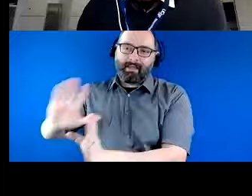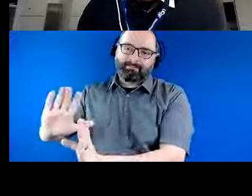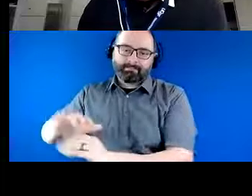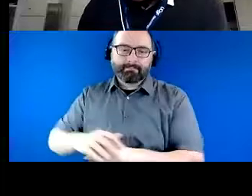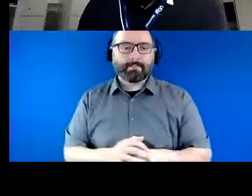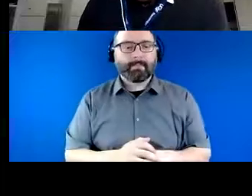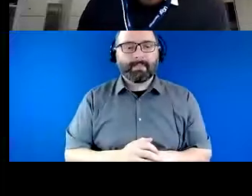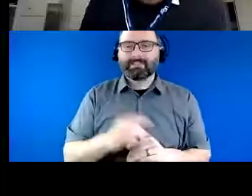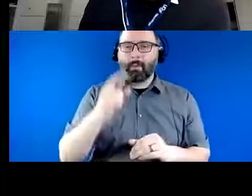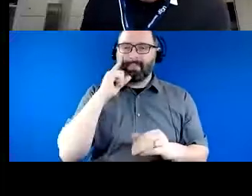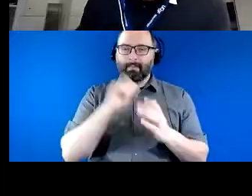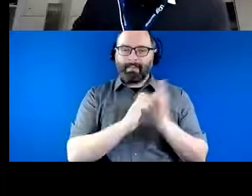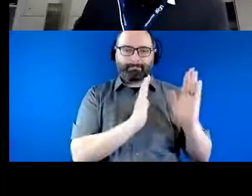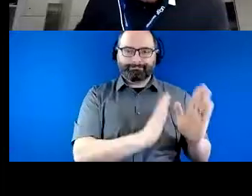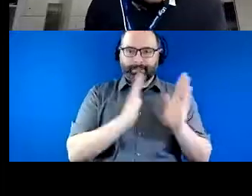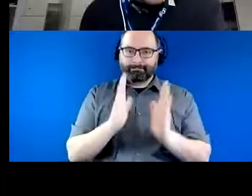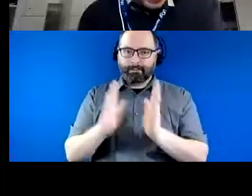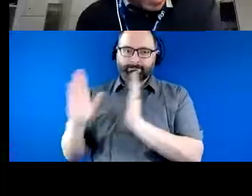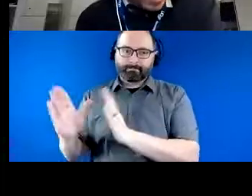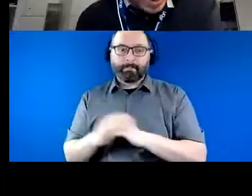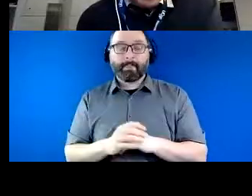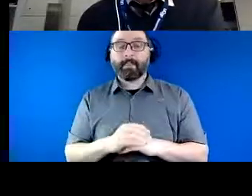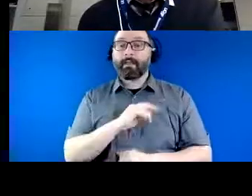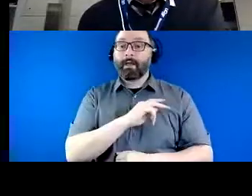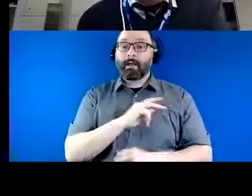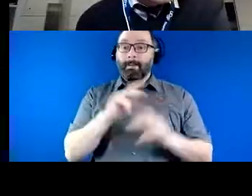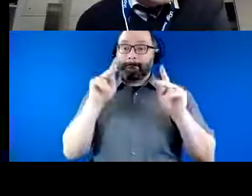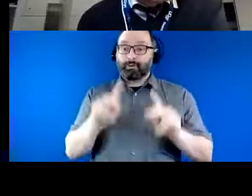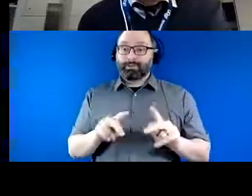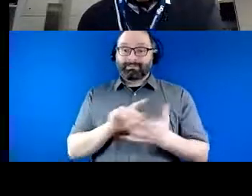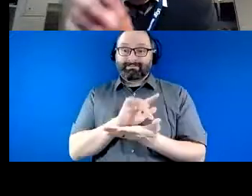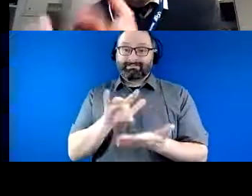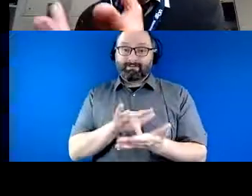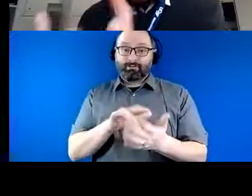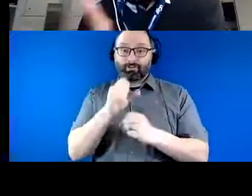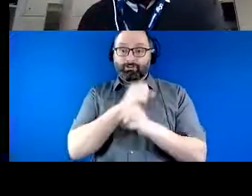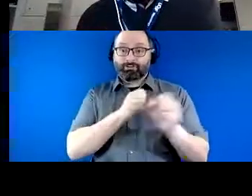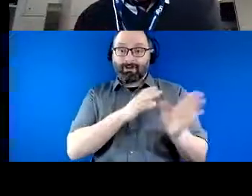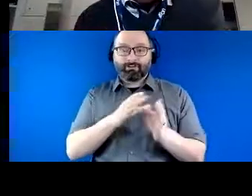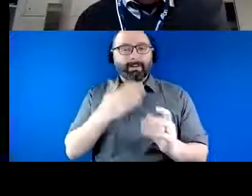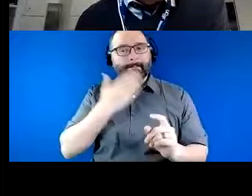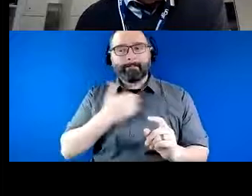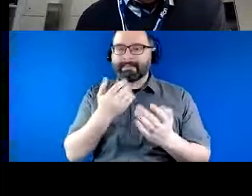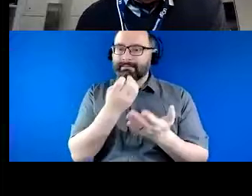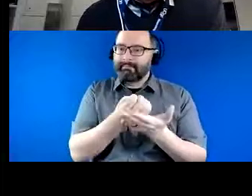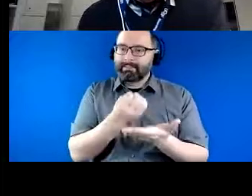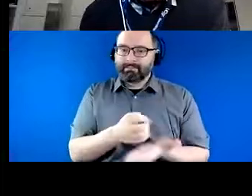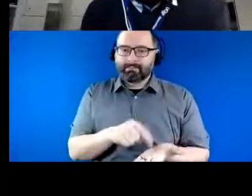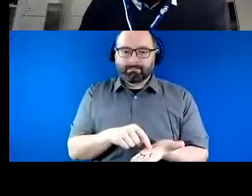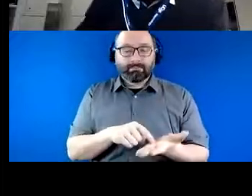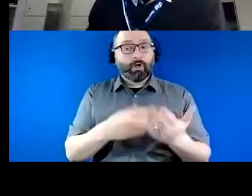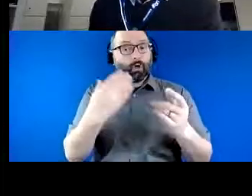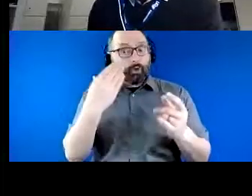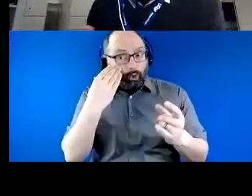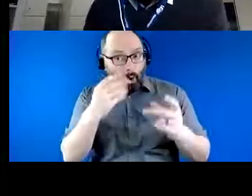hierarchy. Person-centered strategies have the best evidence. Know the person and